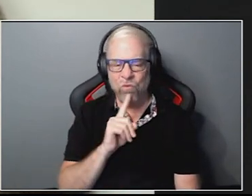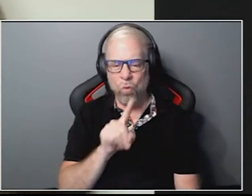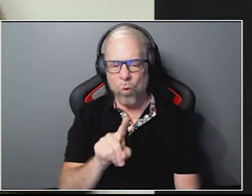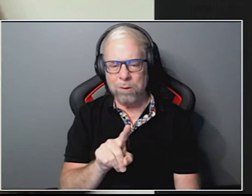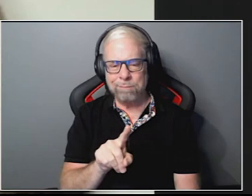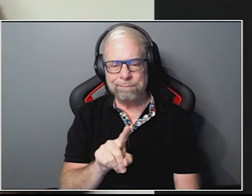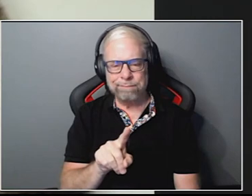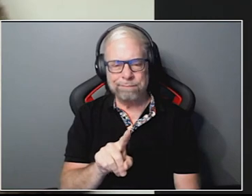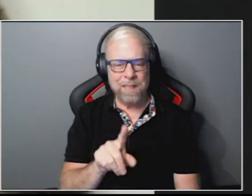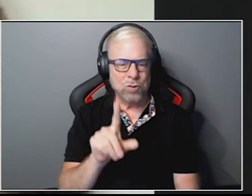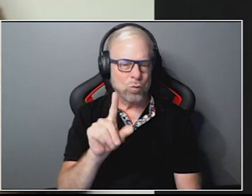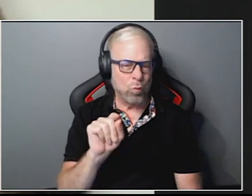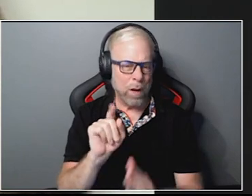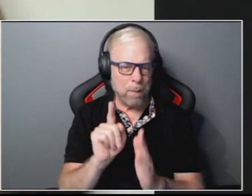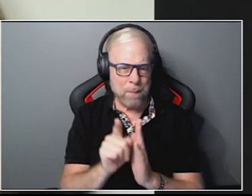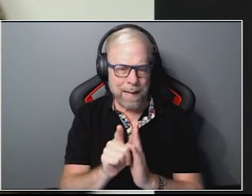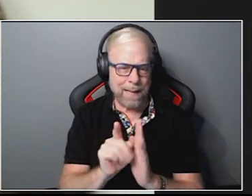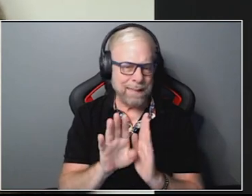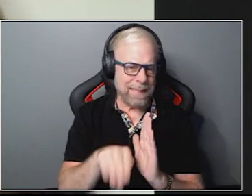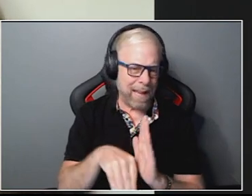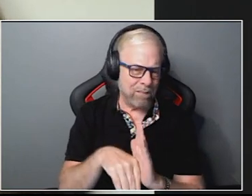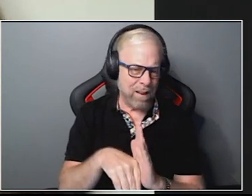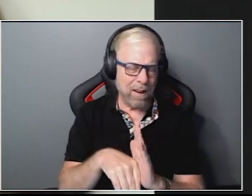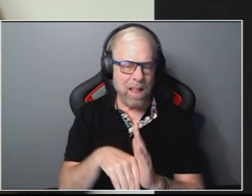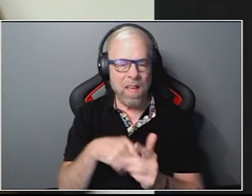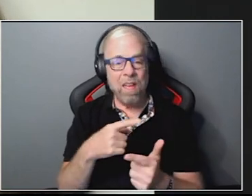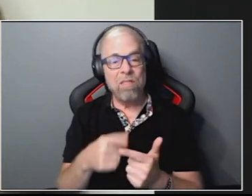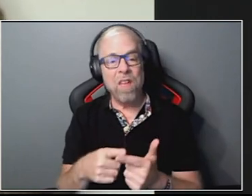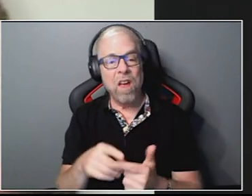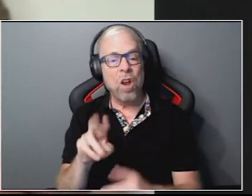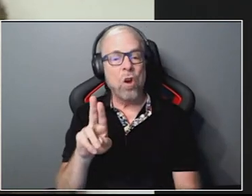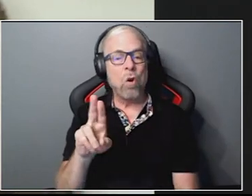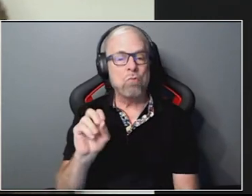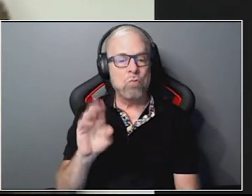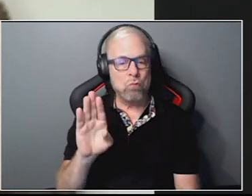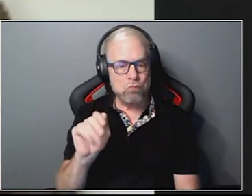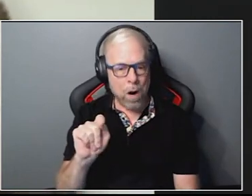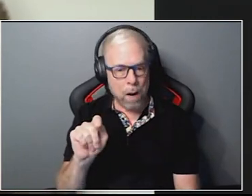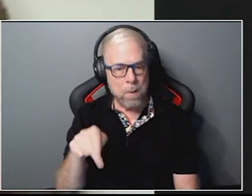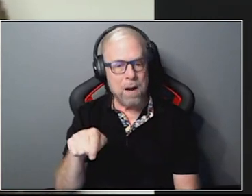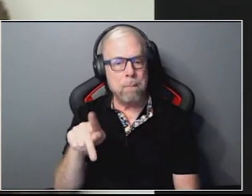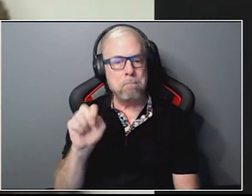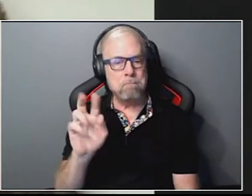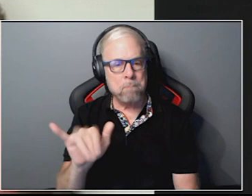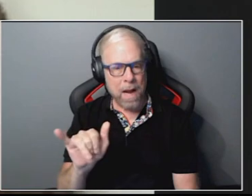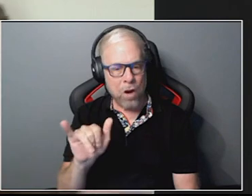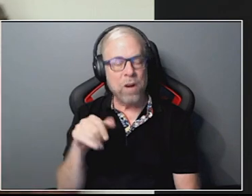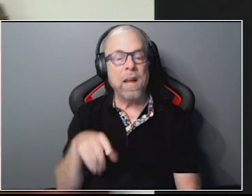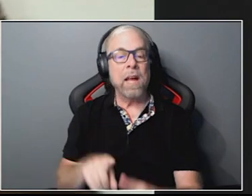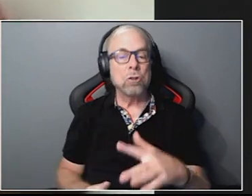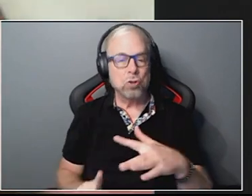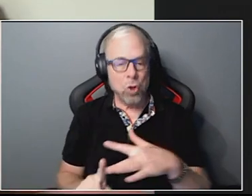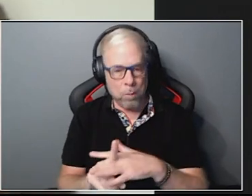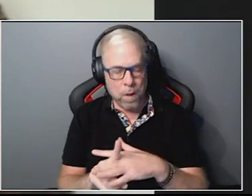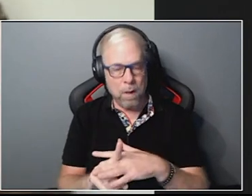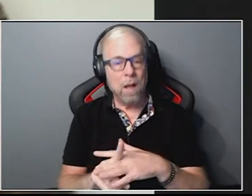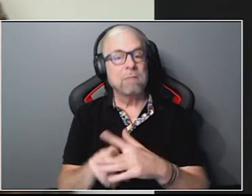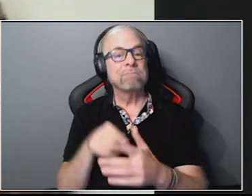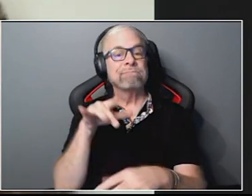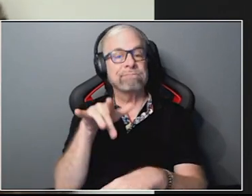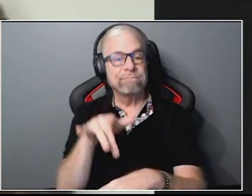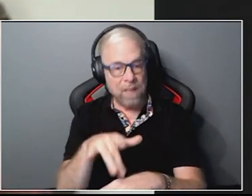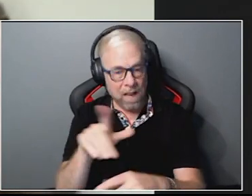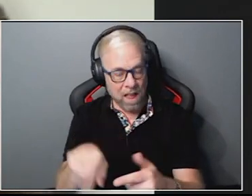about 20 minutes to a half hour. Then Robert Peary shows up. And once he shows up, he takes out his charts and checks everything